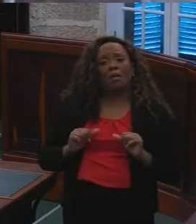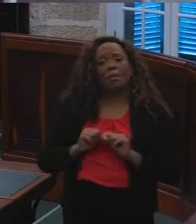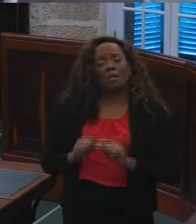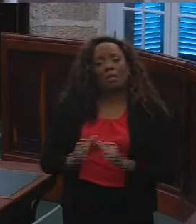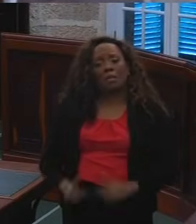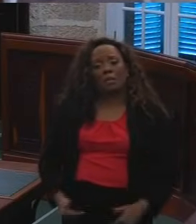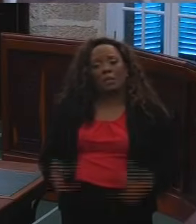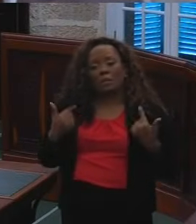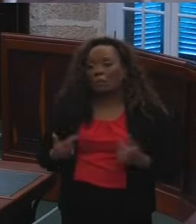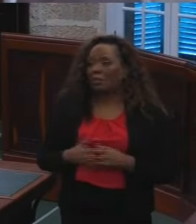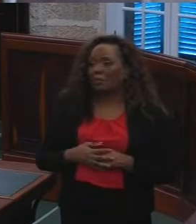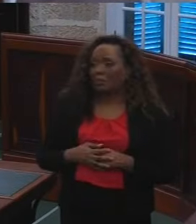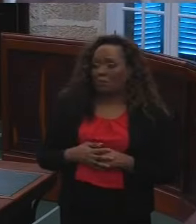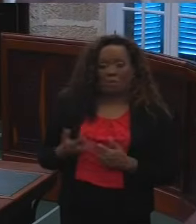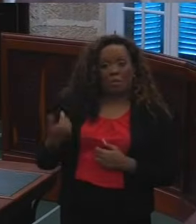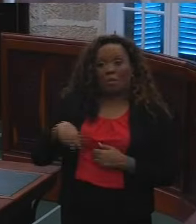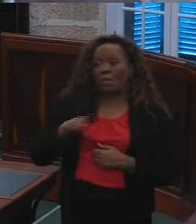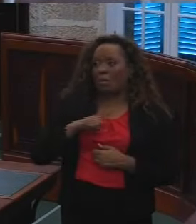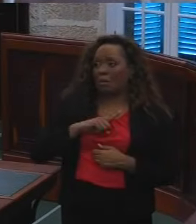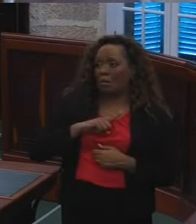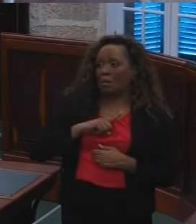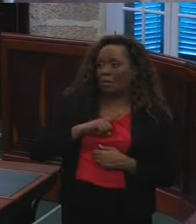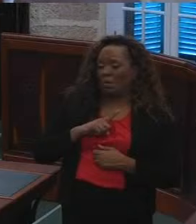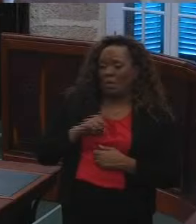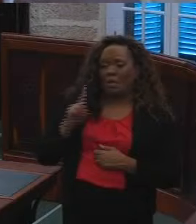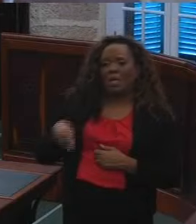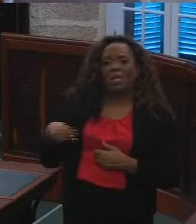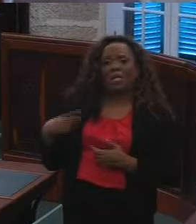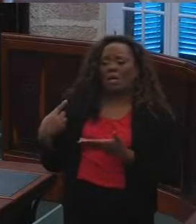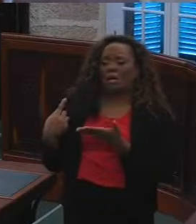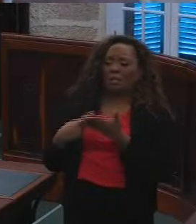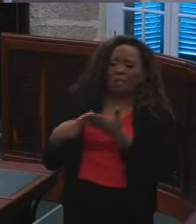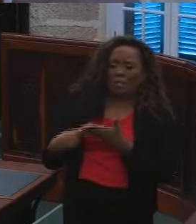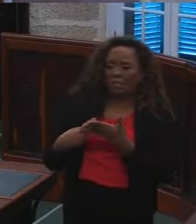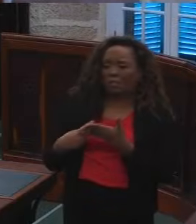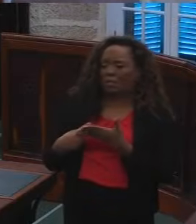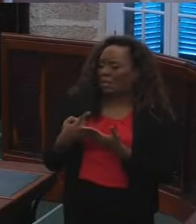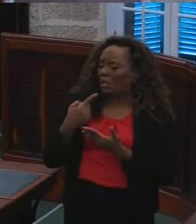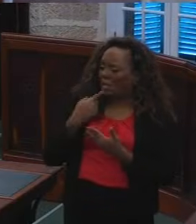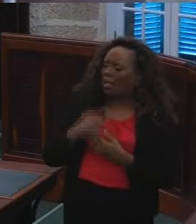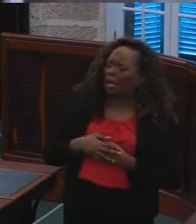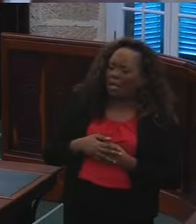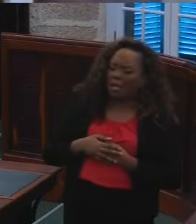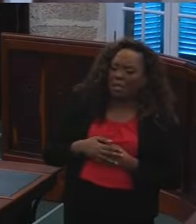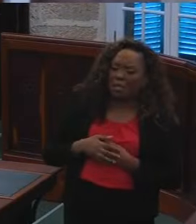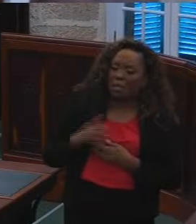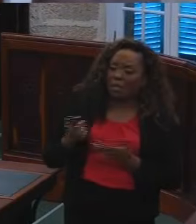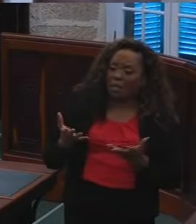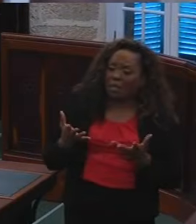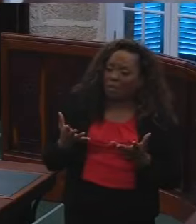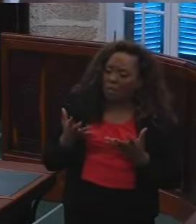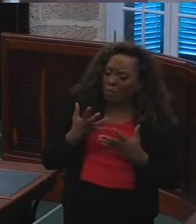The days, the conversations about working hard, diligence, hard work,